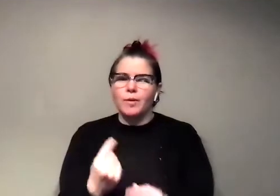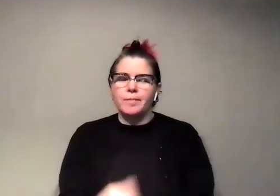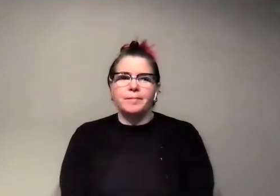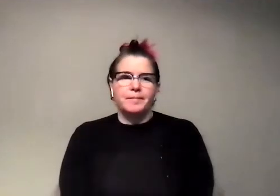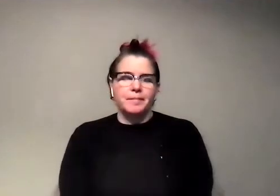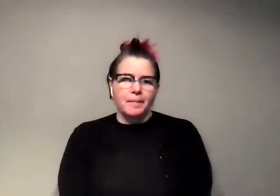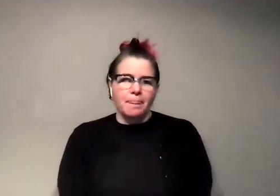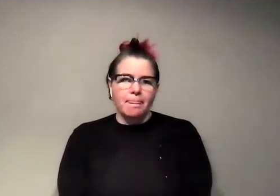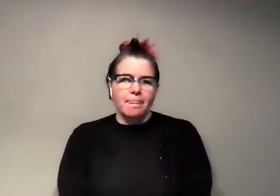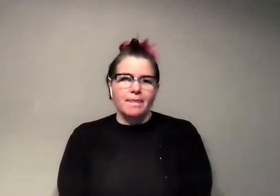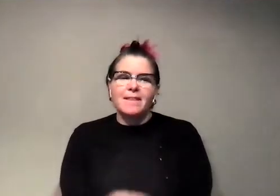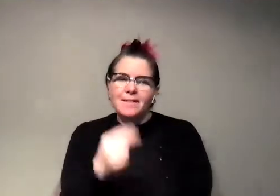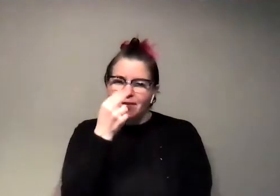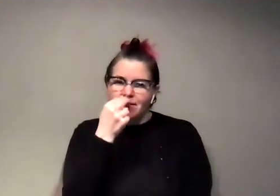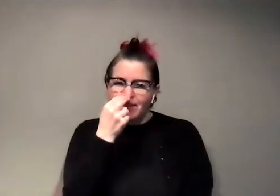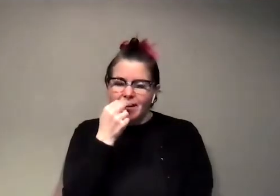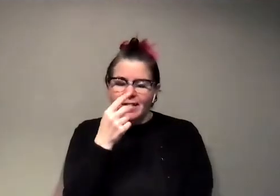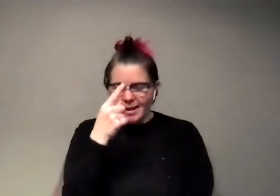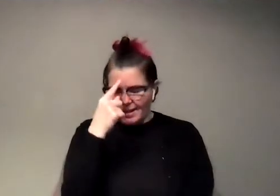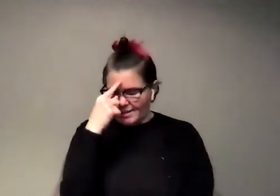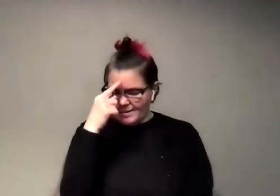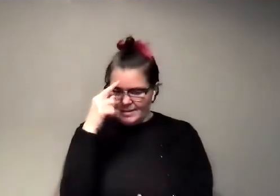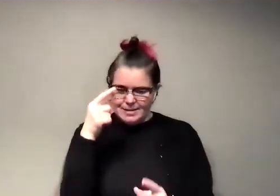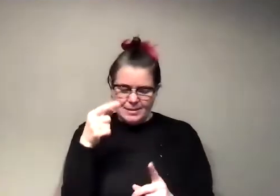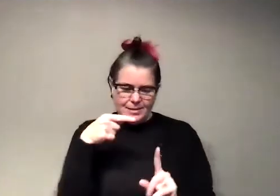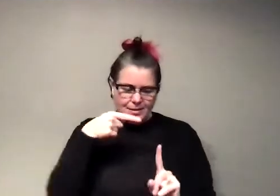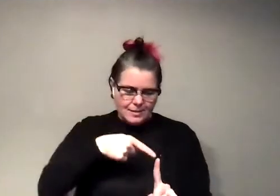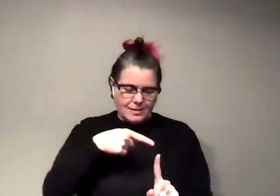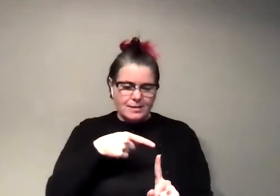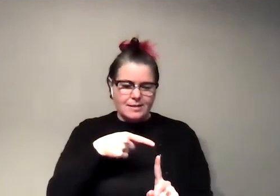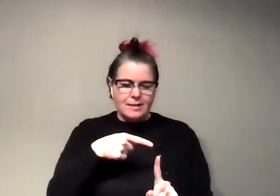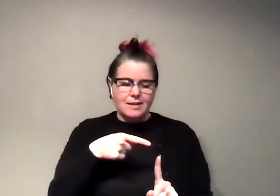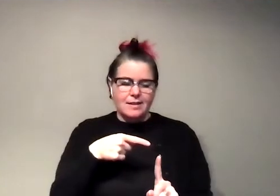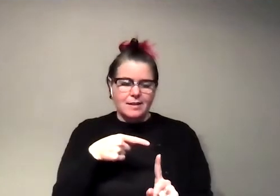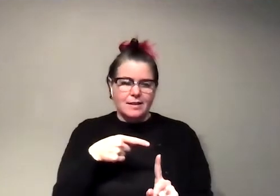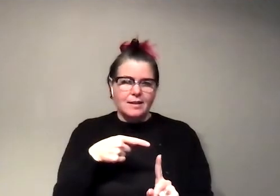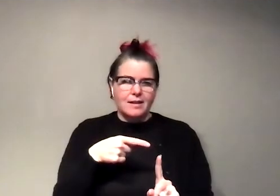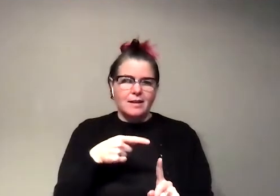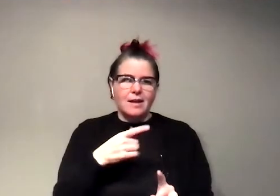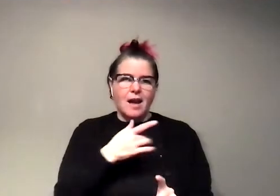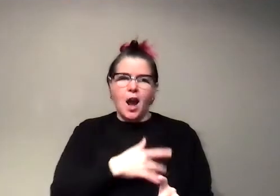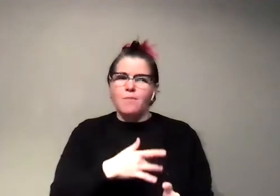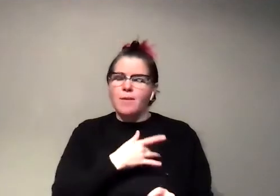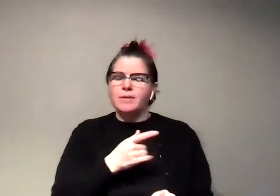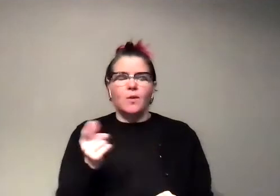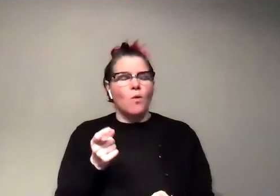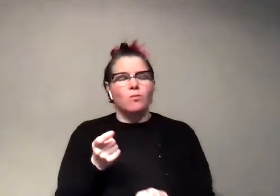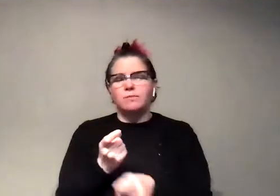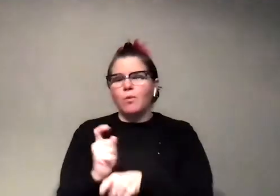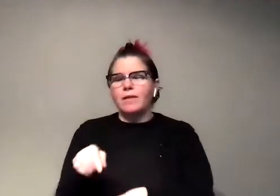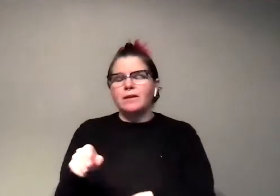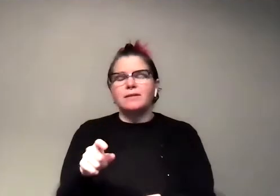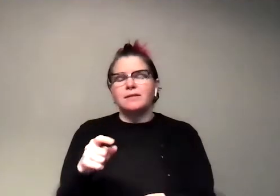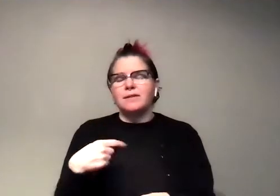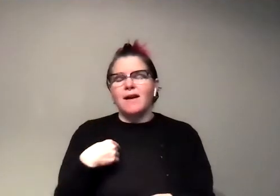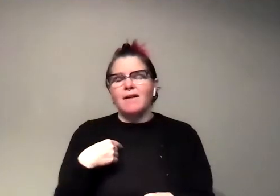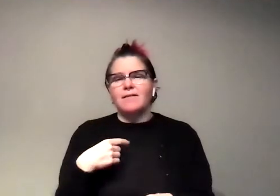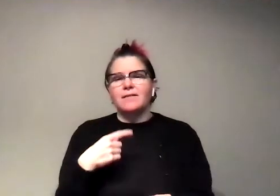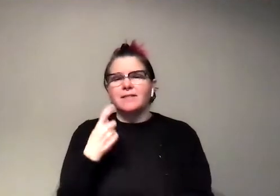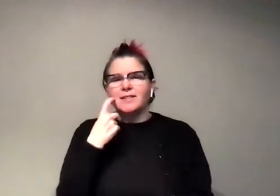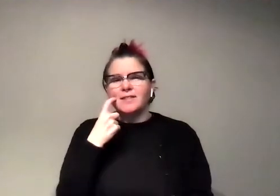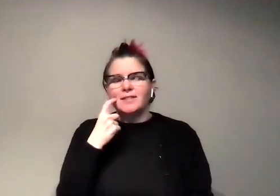It's so funny because I keep thinking of and I promise I won't spoil this, but like there's a scene in the latest Wonder